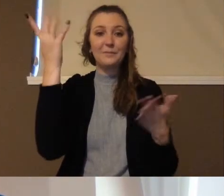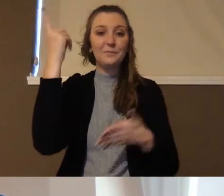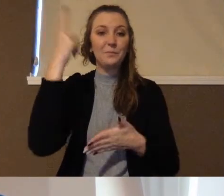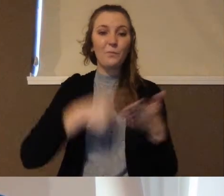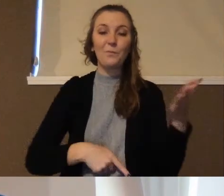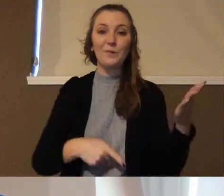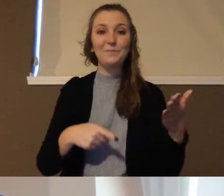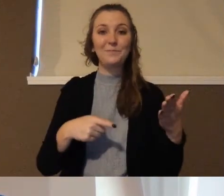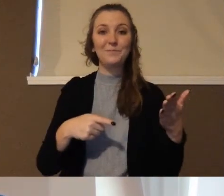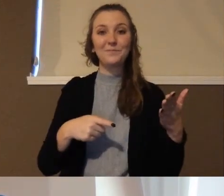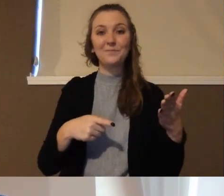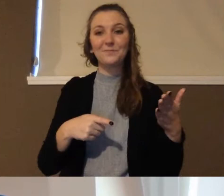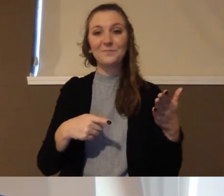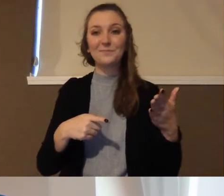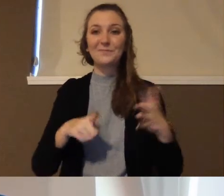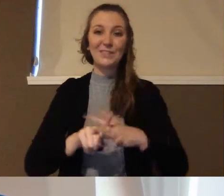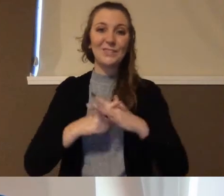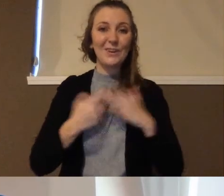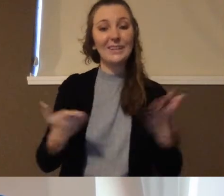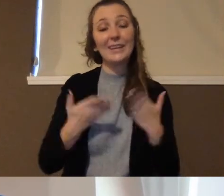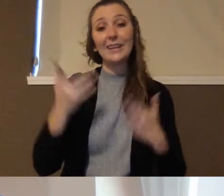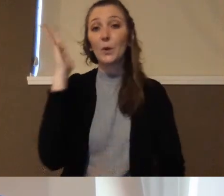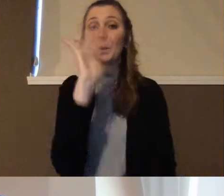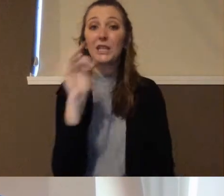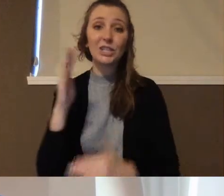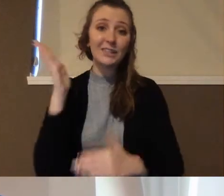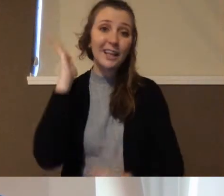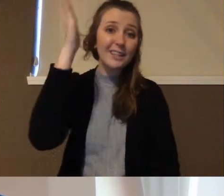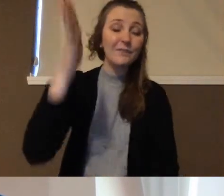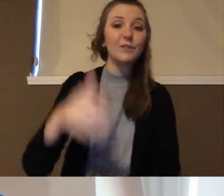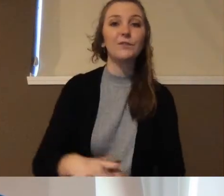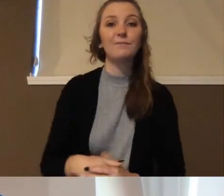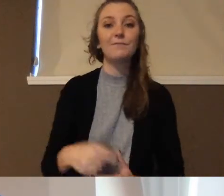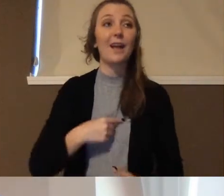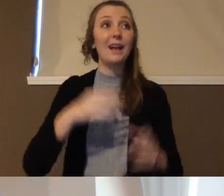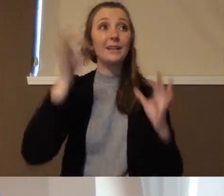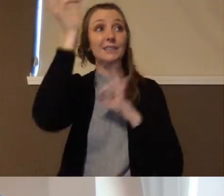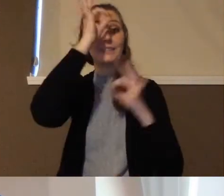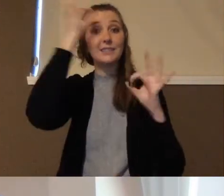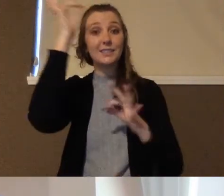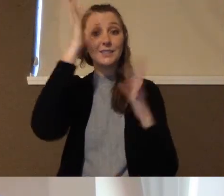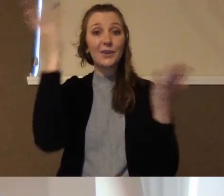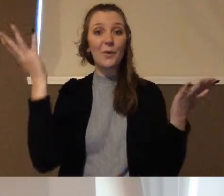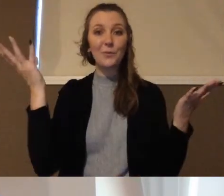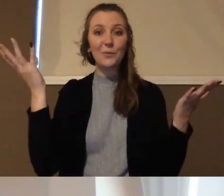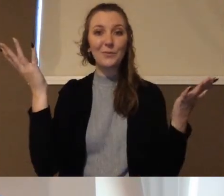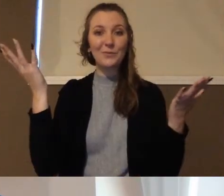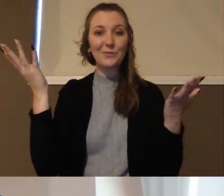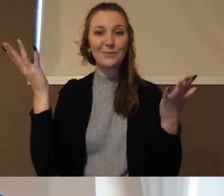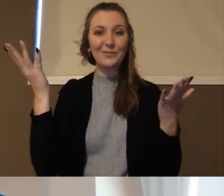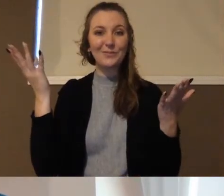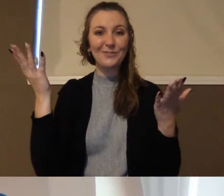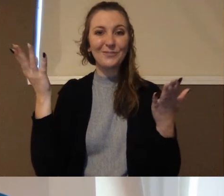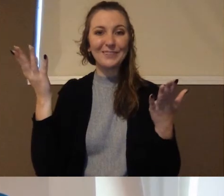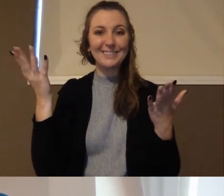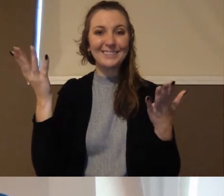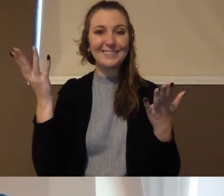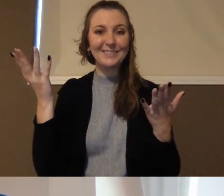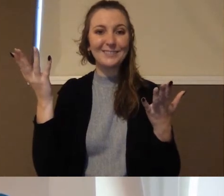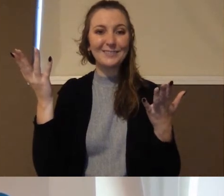like, no idea what the road we would travel would involve and ask of